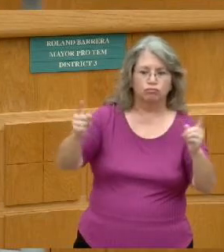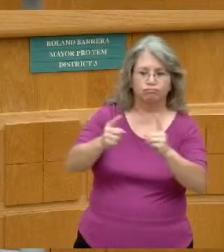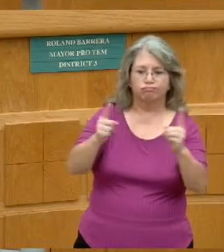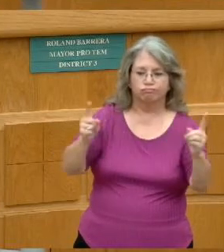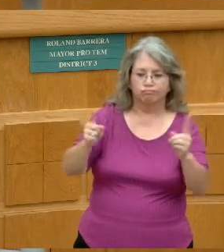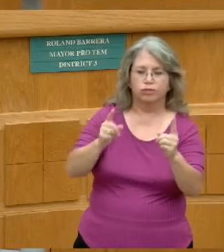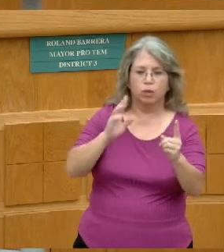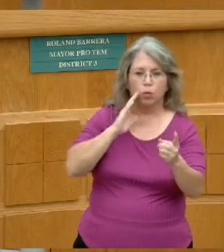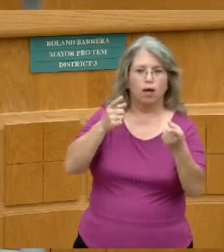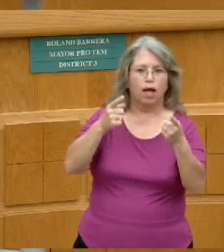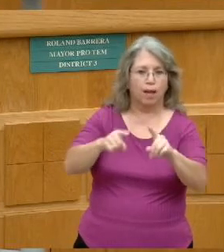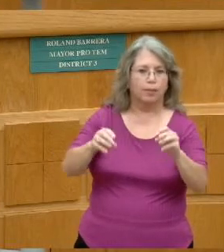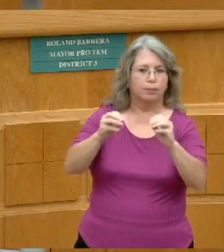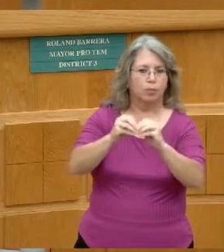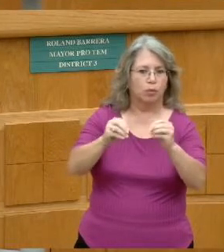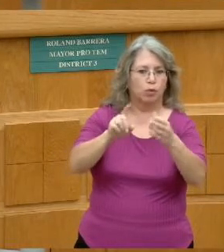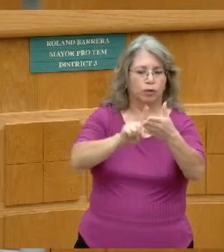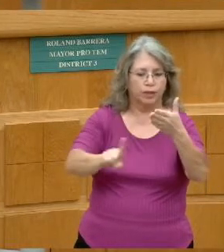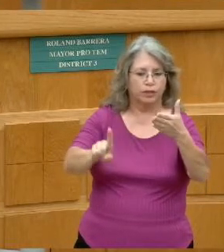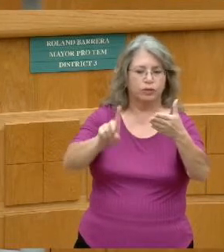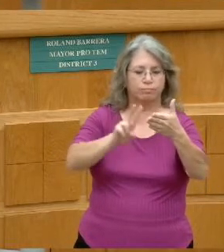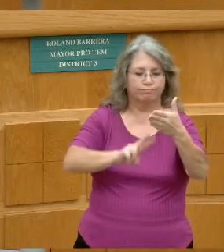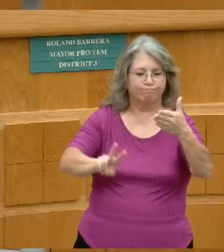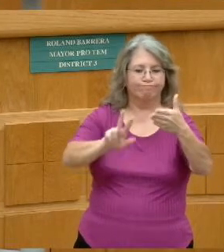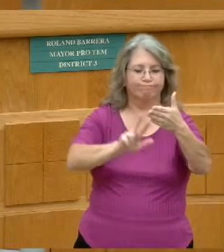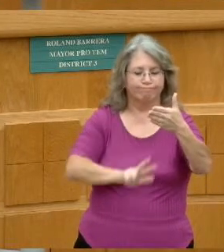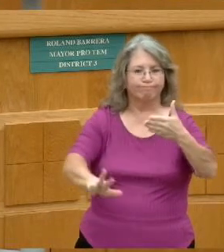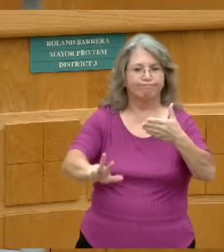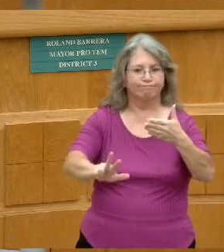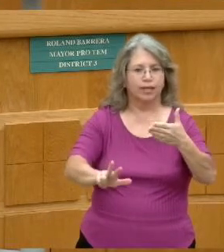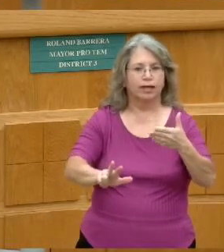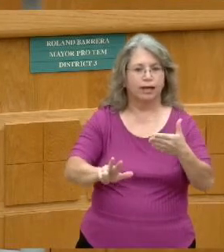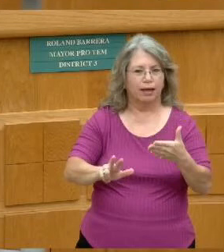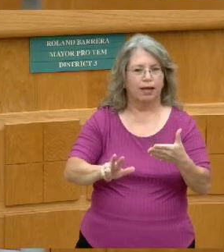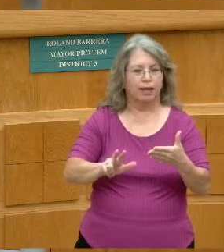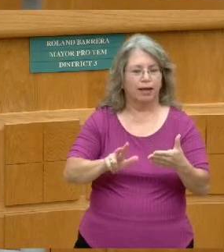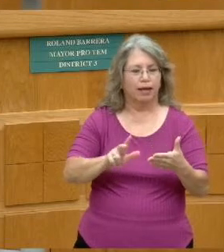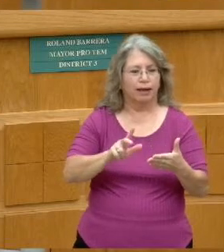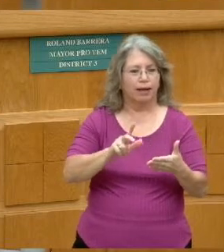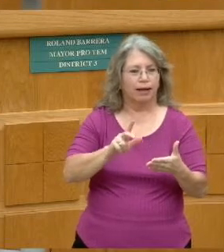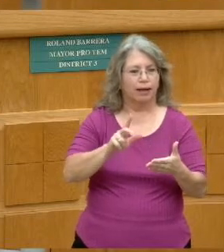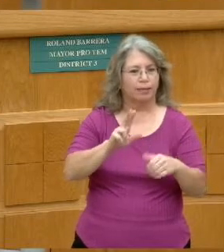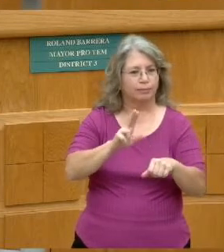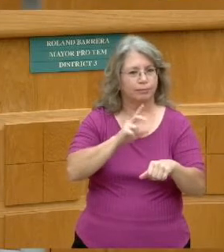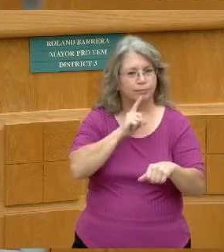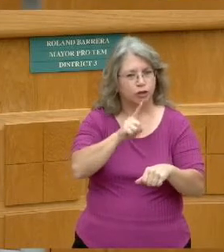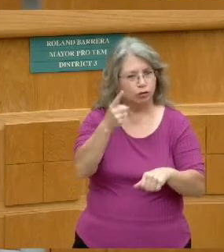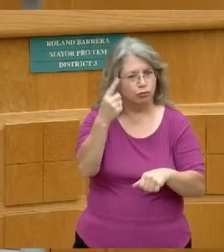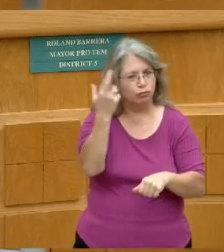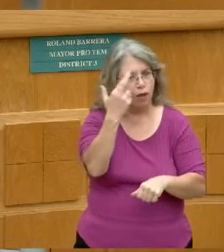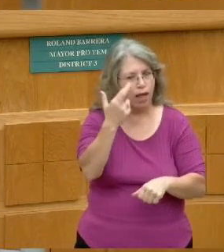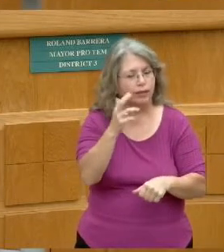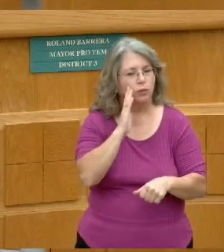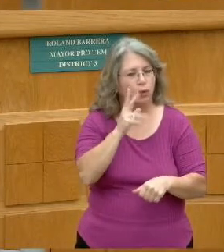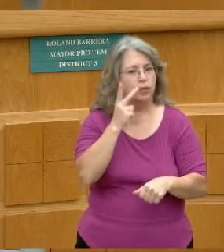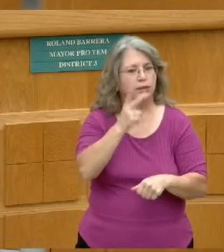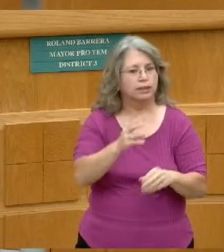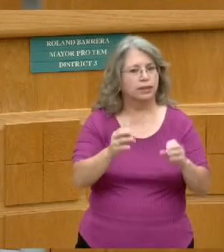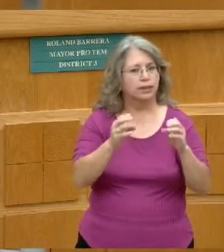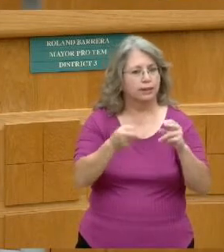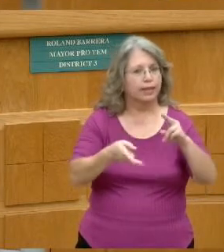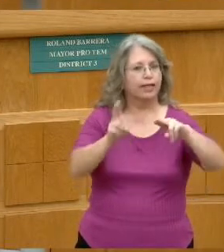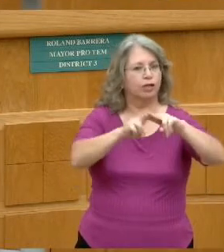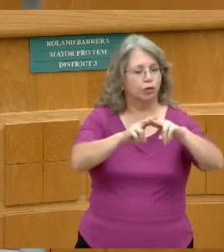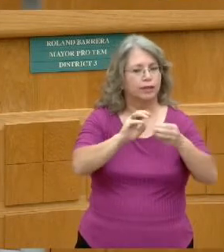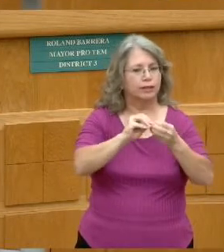I don't think that it's lost on anybody that we actually see an increase in our cases in the coastal bend area. And these are saying that, you